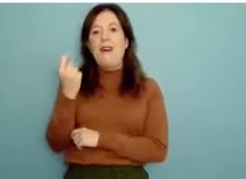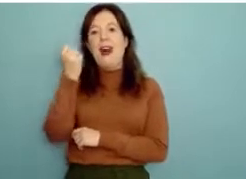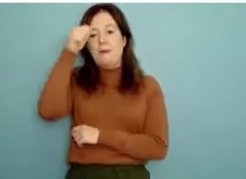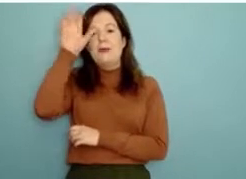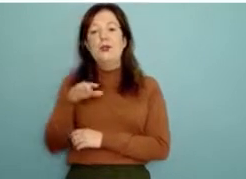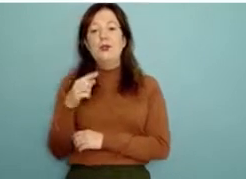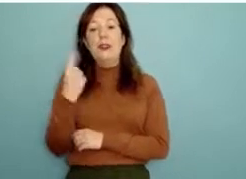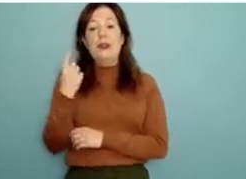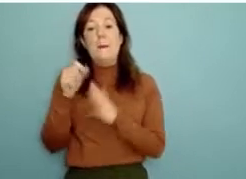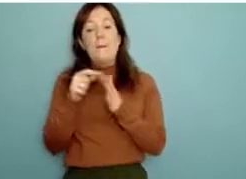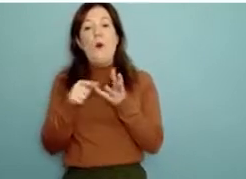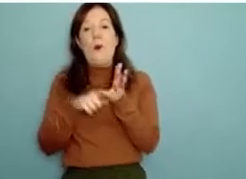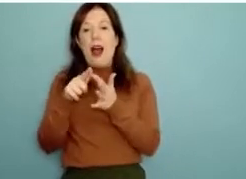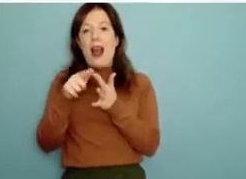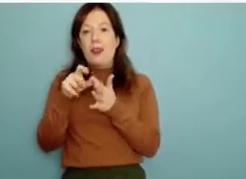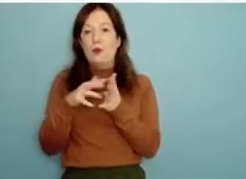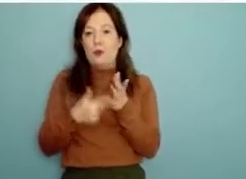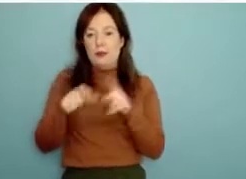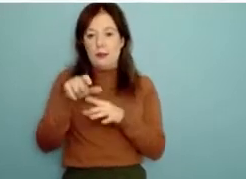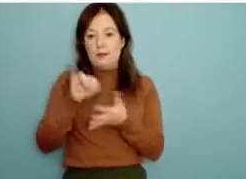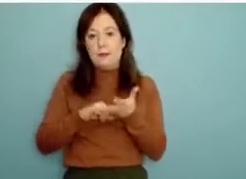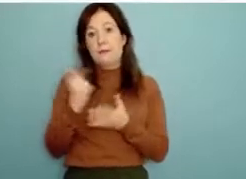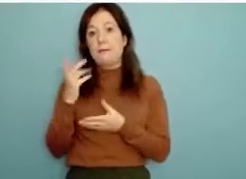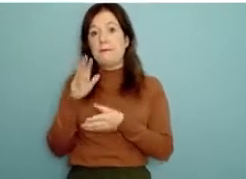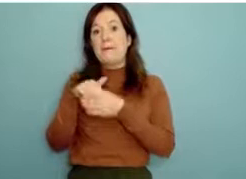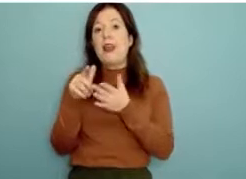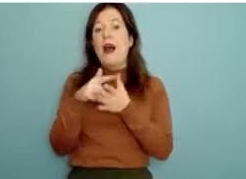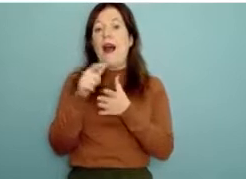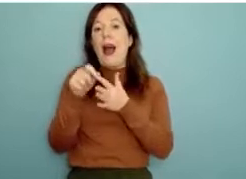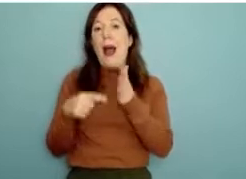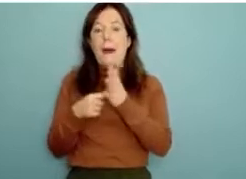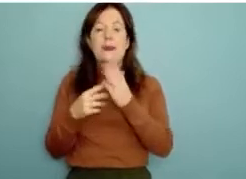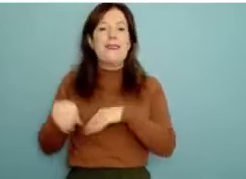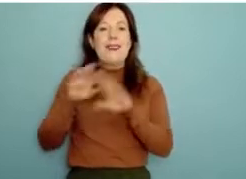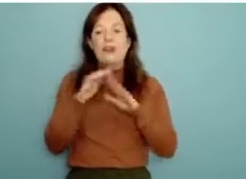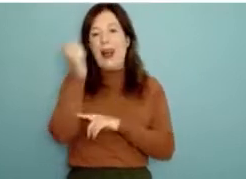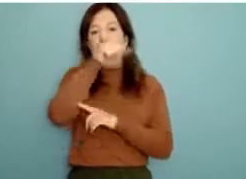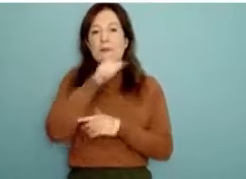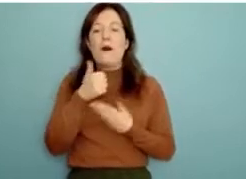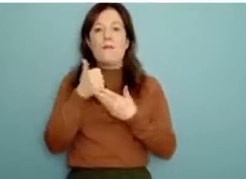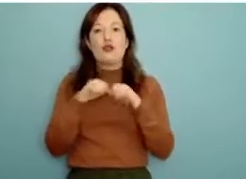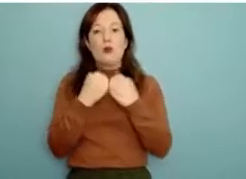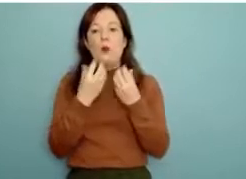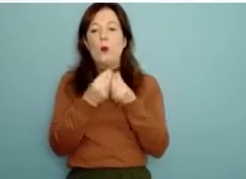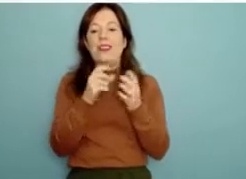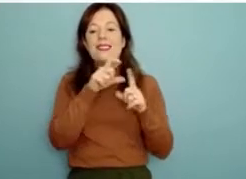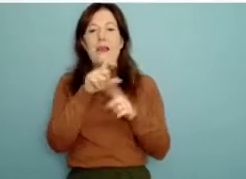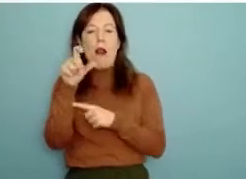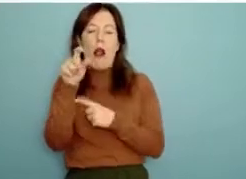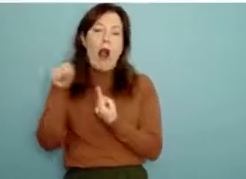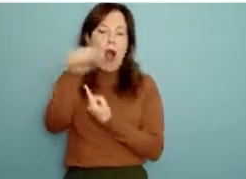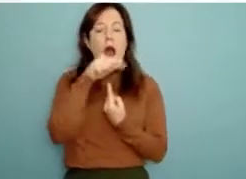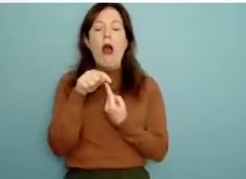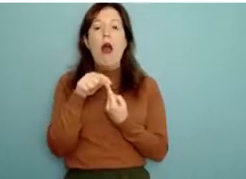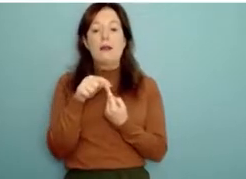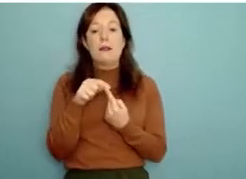Edwards. Paul sits on the IAPT National Expert Advisory Group with David Clark, amongst others, and is a